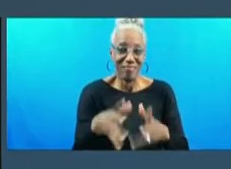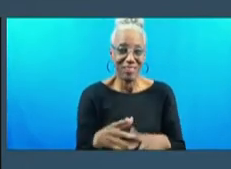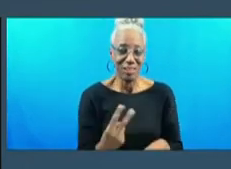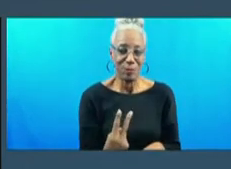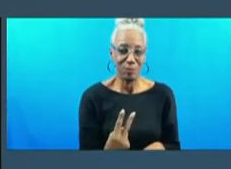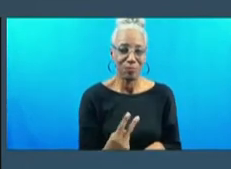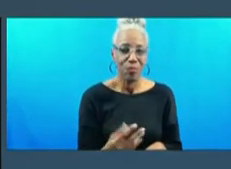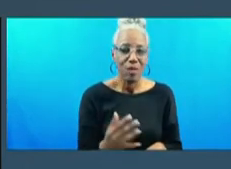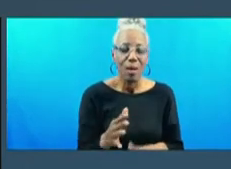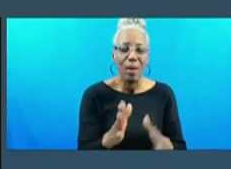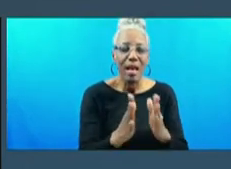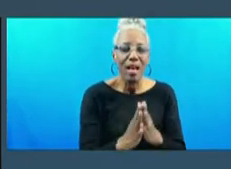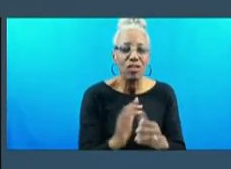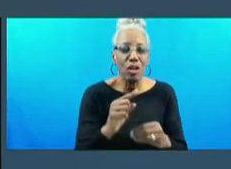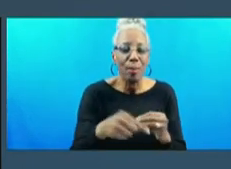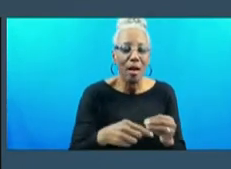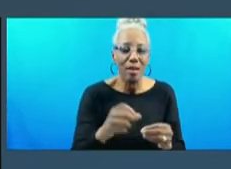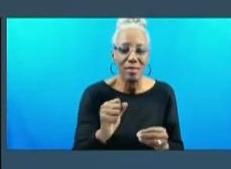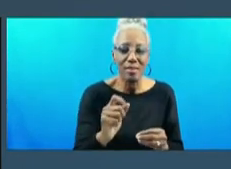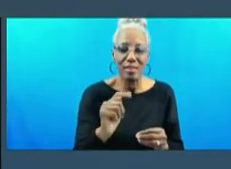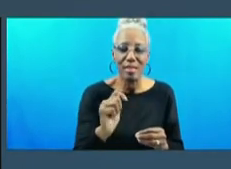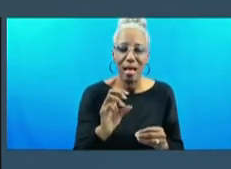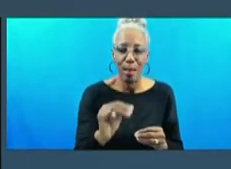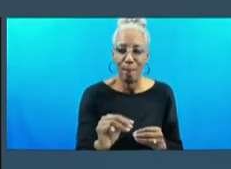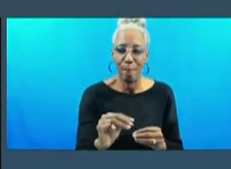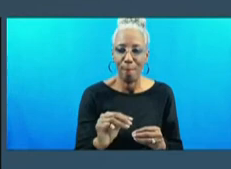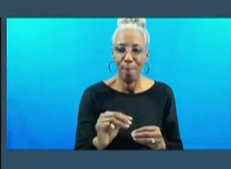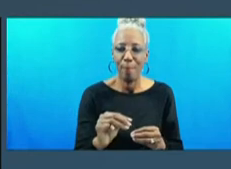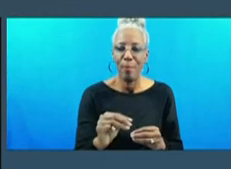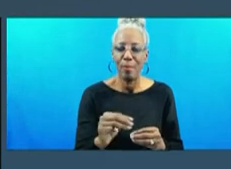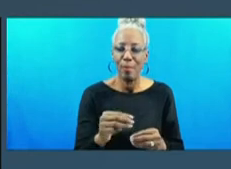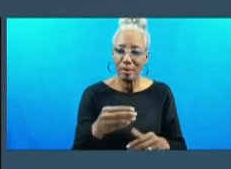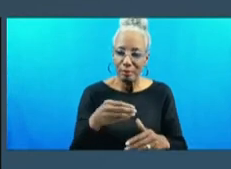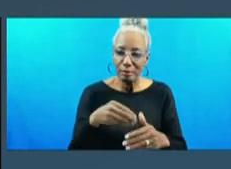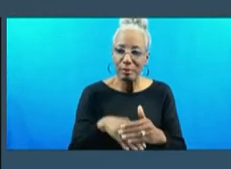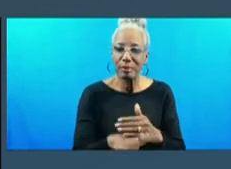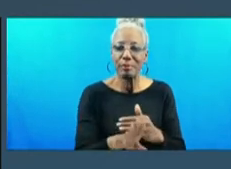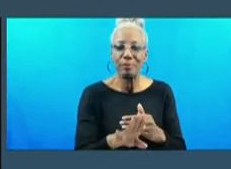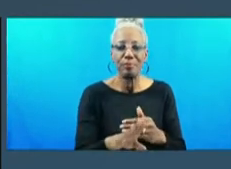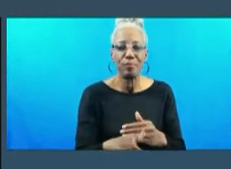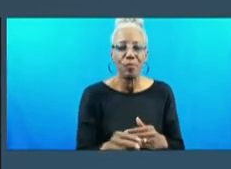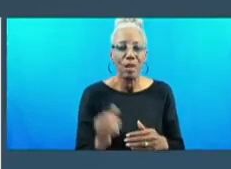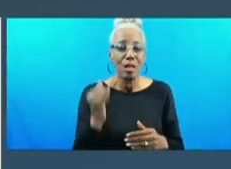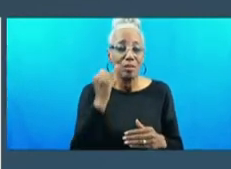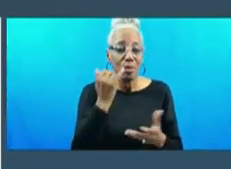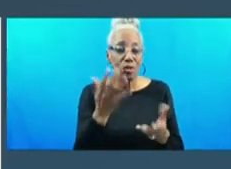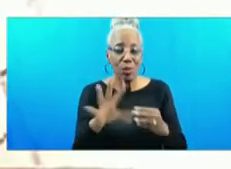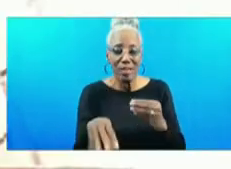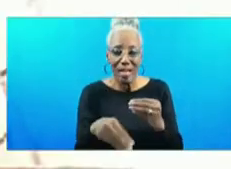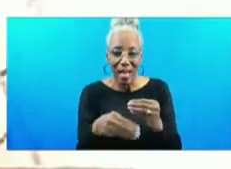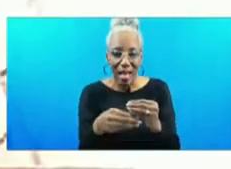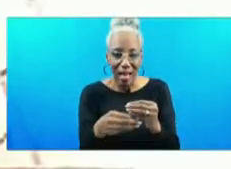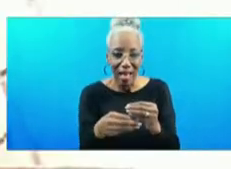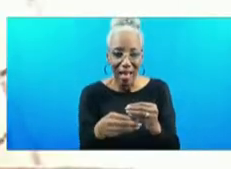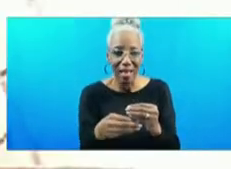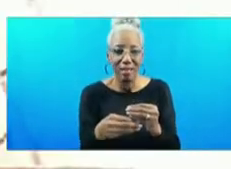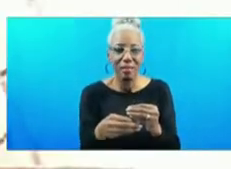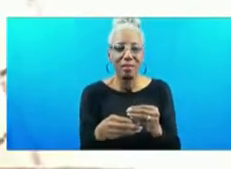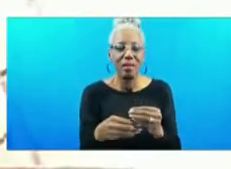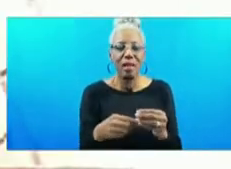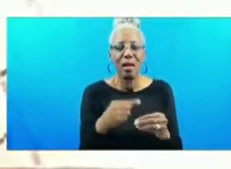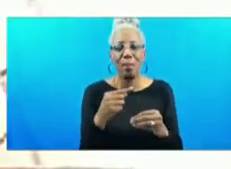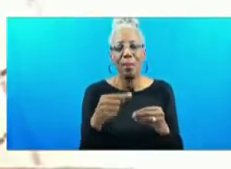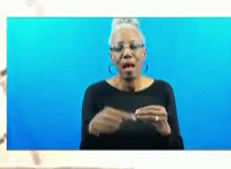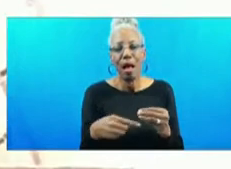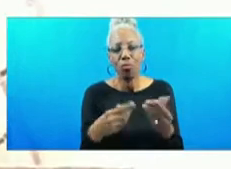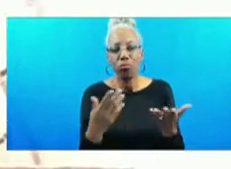you have talked a little bit about it, but I just wanted to give you a chance if you wanted to add any value to your answer about how you can